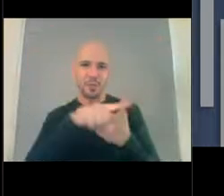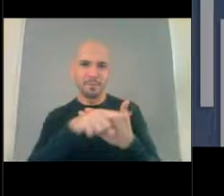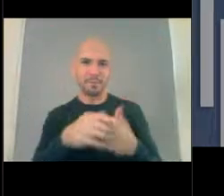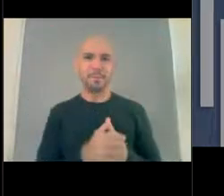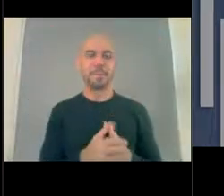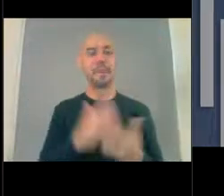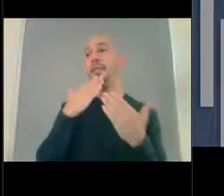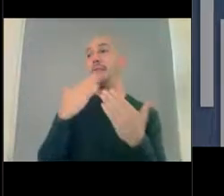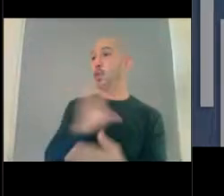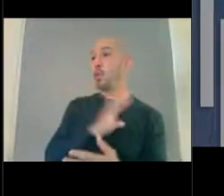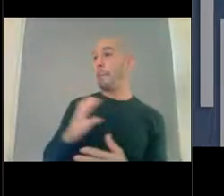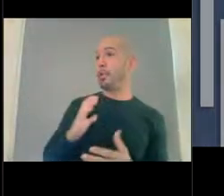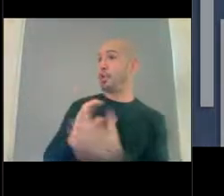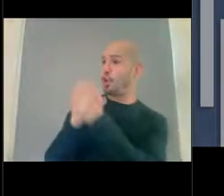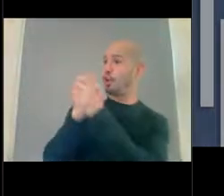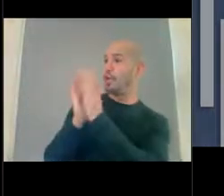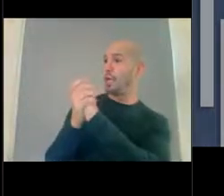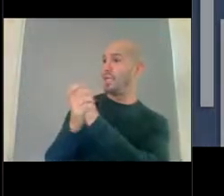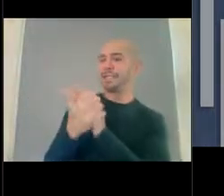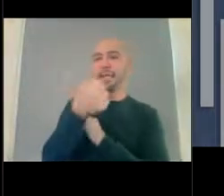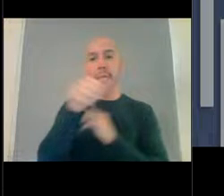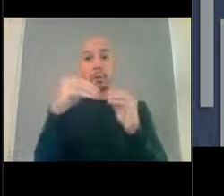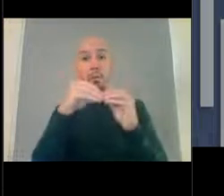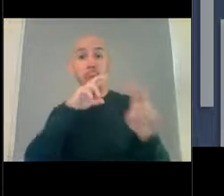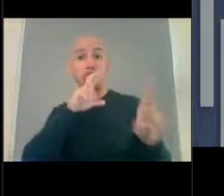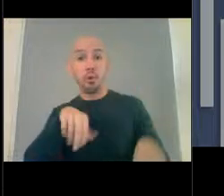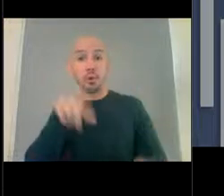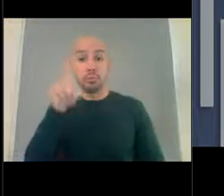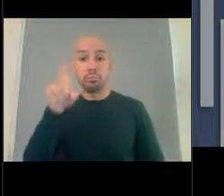congratulations do we have any other reports